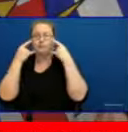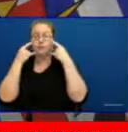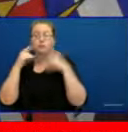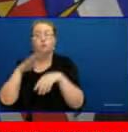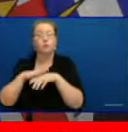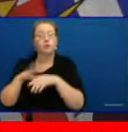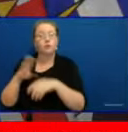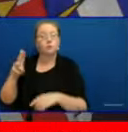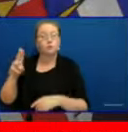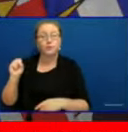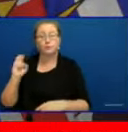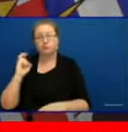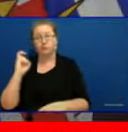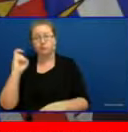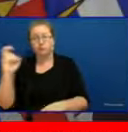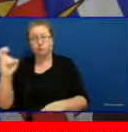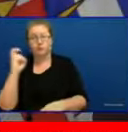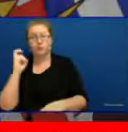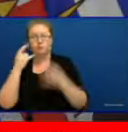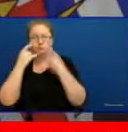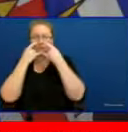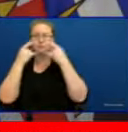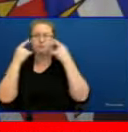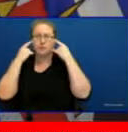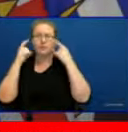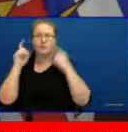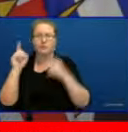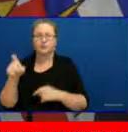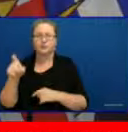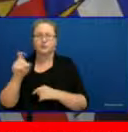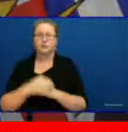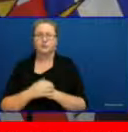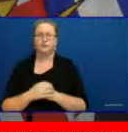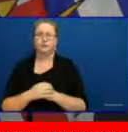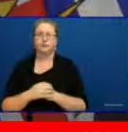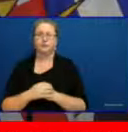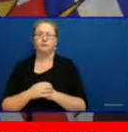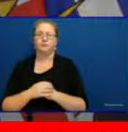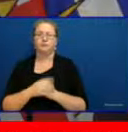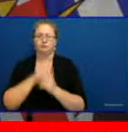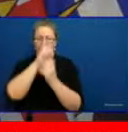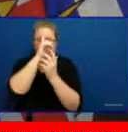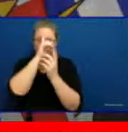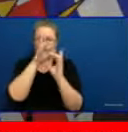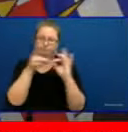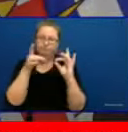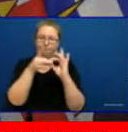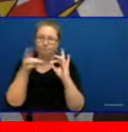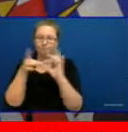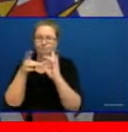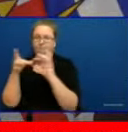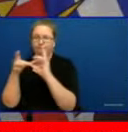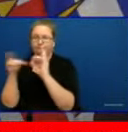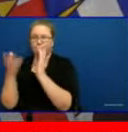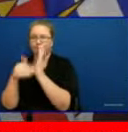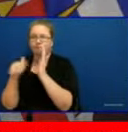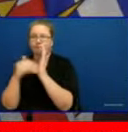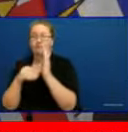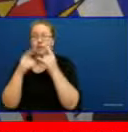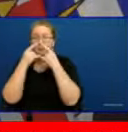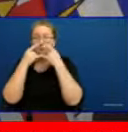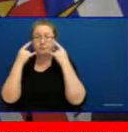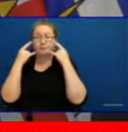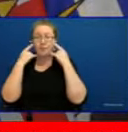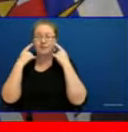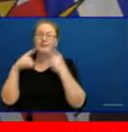areas, on transit. And I know that people are hearing that message. People are recognizing that masks is an